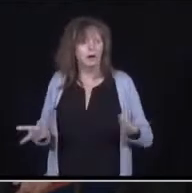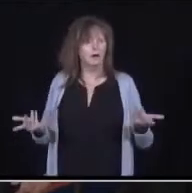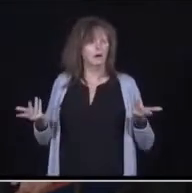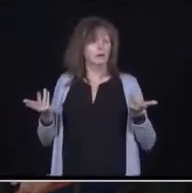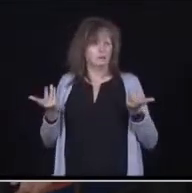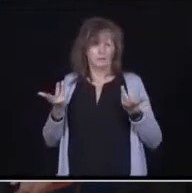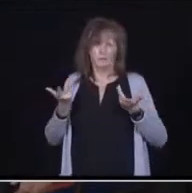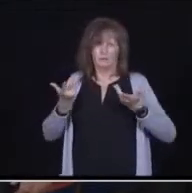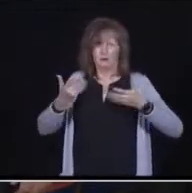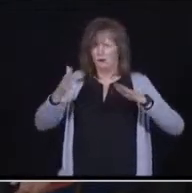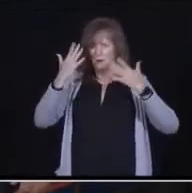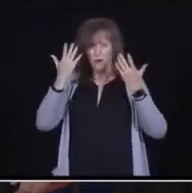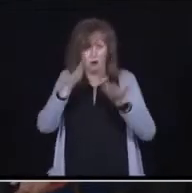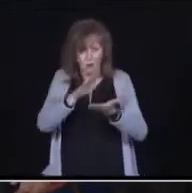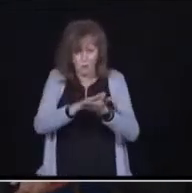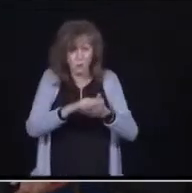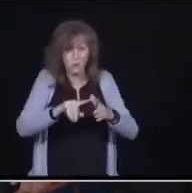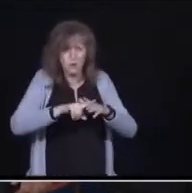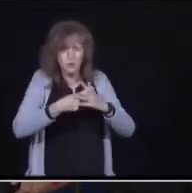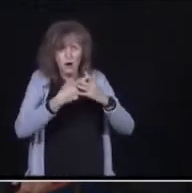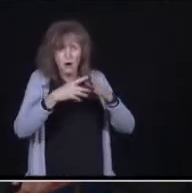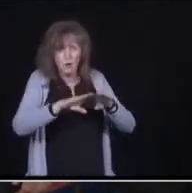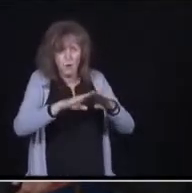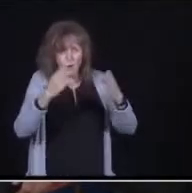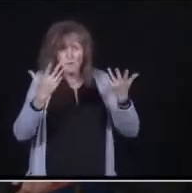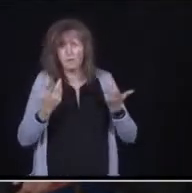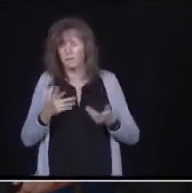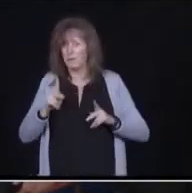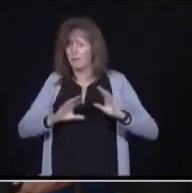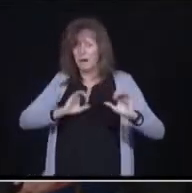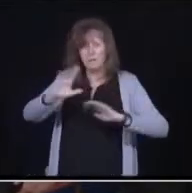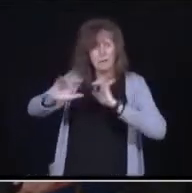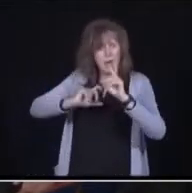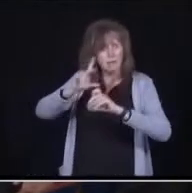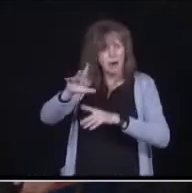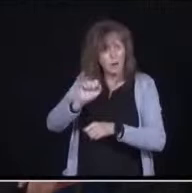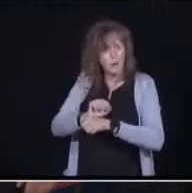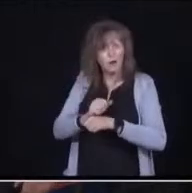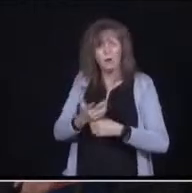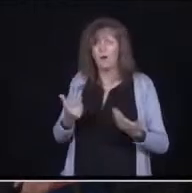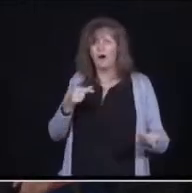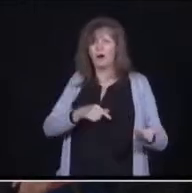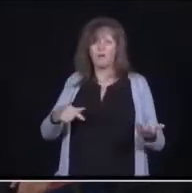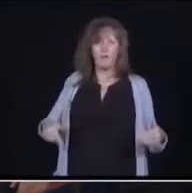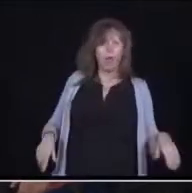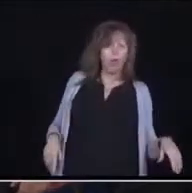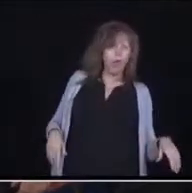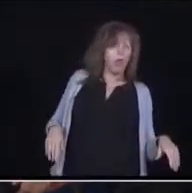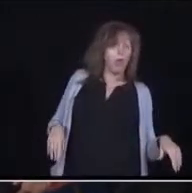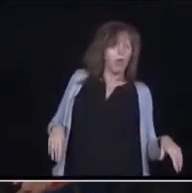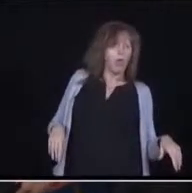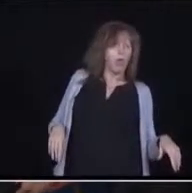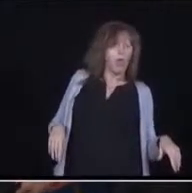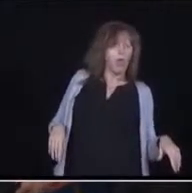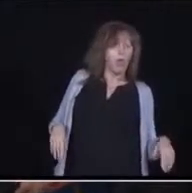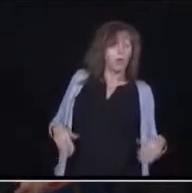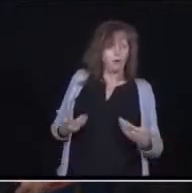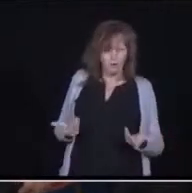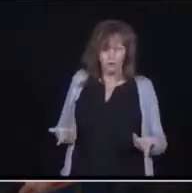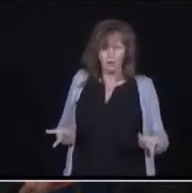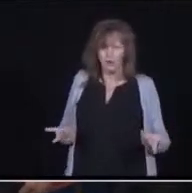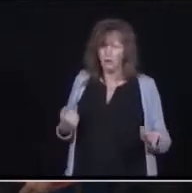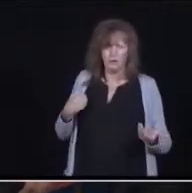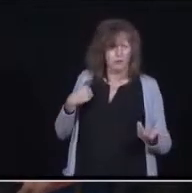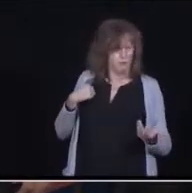like your government is completely caught off guard by the demand right now? Well, Laura, again, I'm going to have to respectfully disagree with you. We weren't caught off